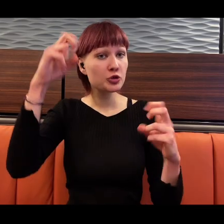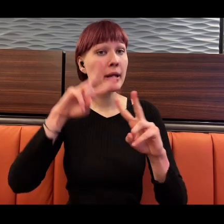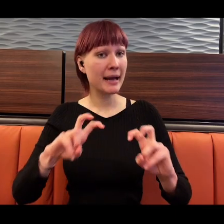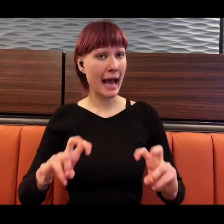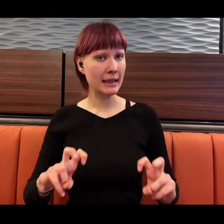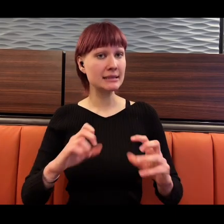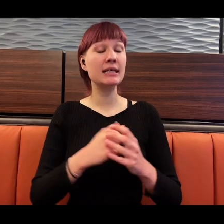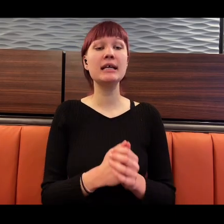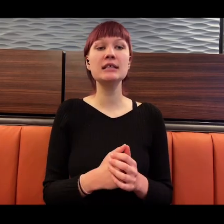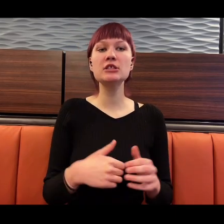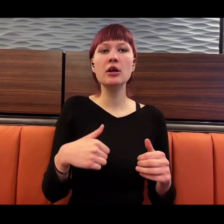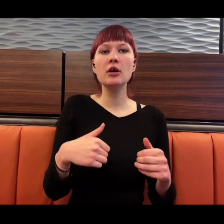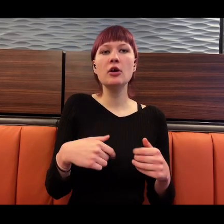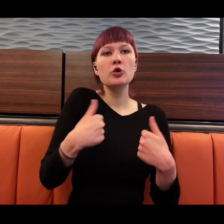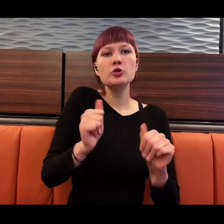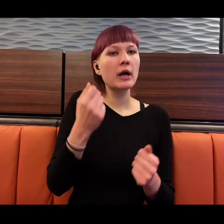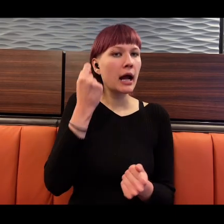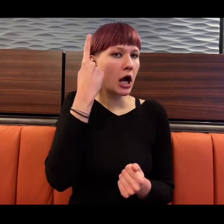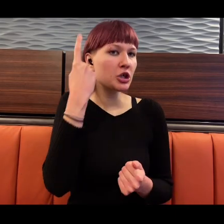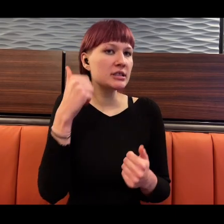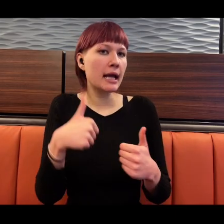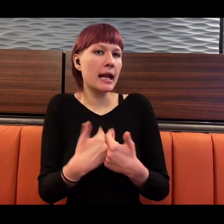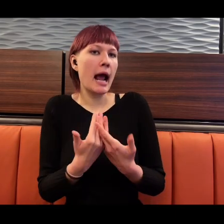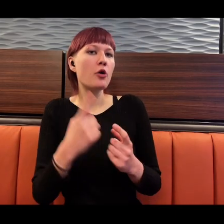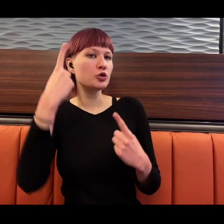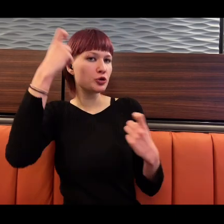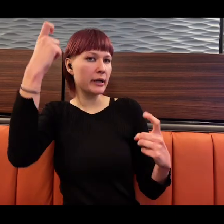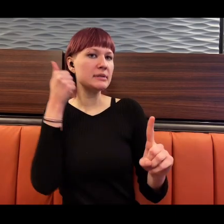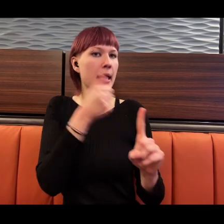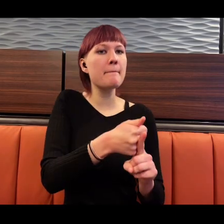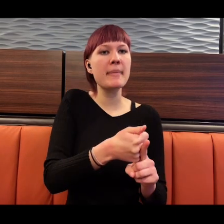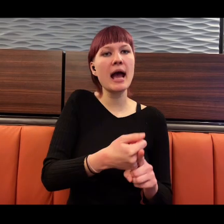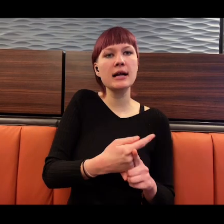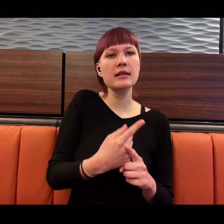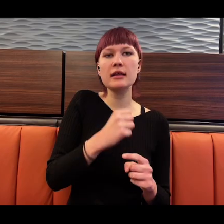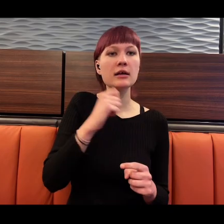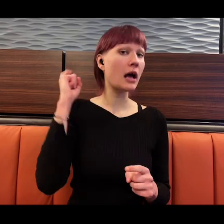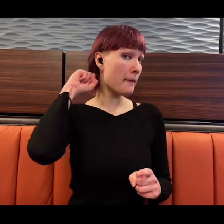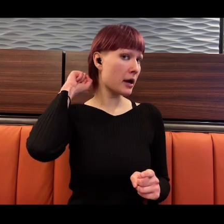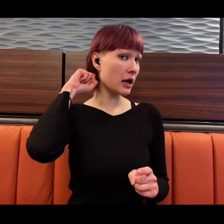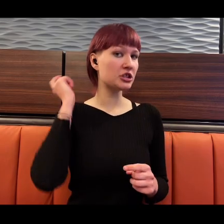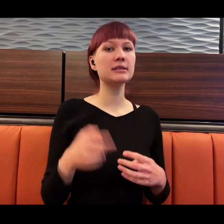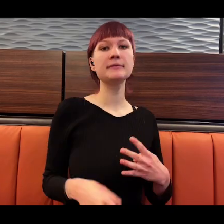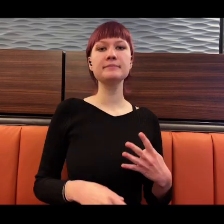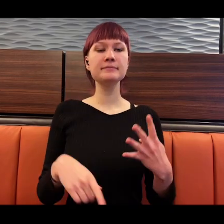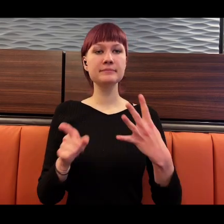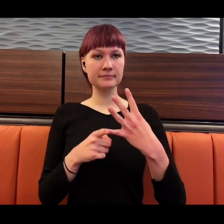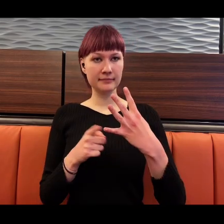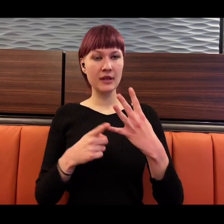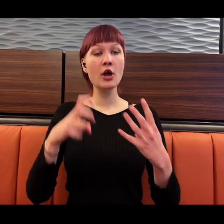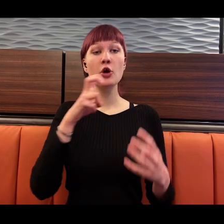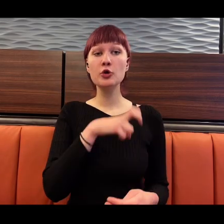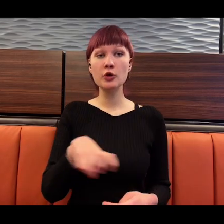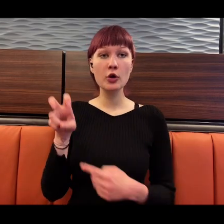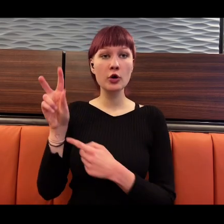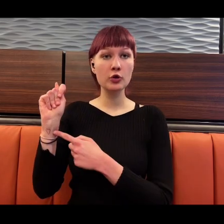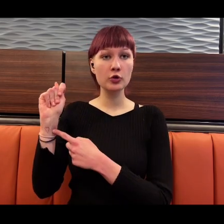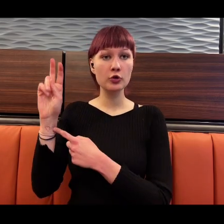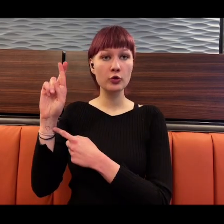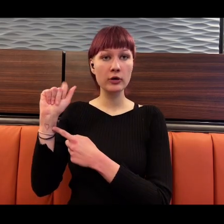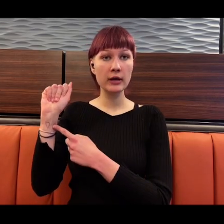transference. Remember when we talked about Rorschach techniques or the TAT? It's a psychoanalytic idea that you project